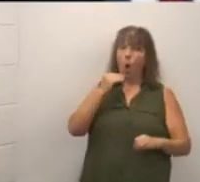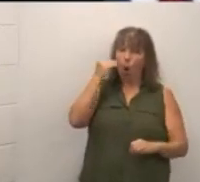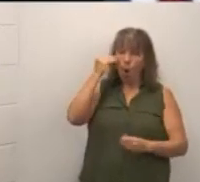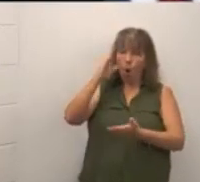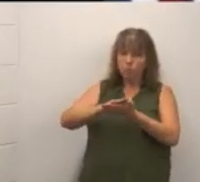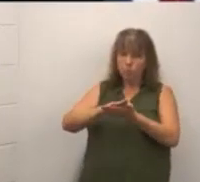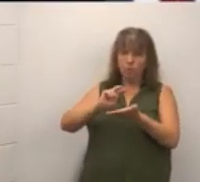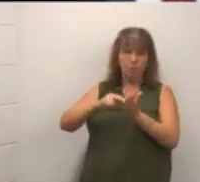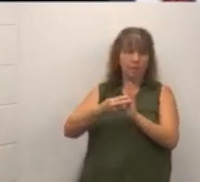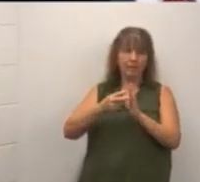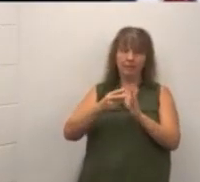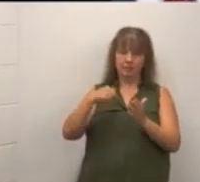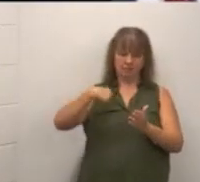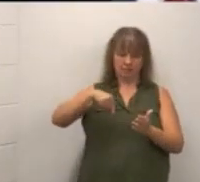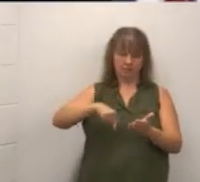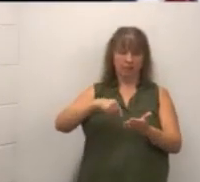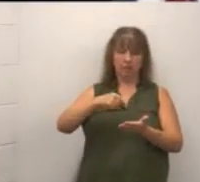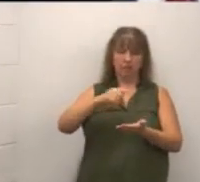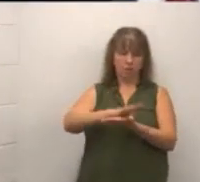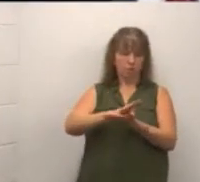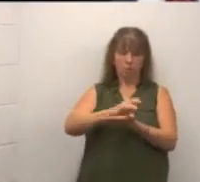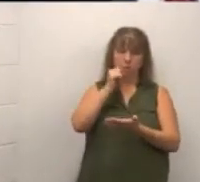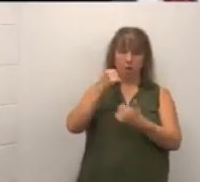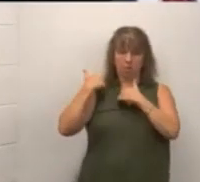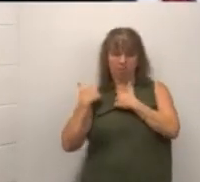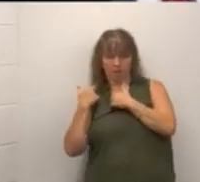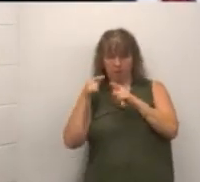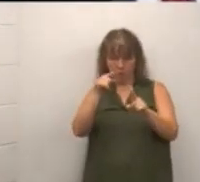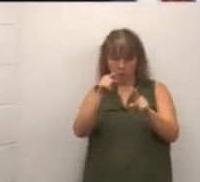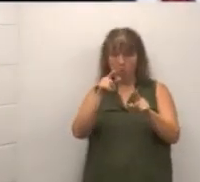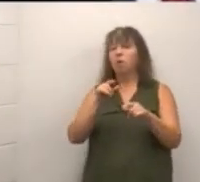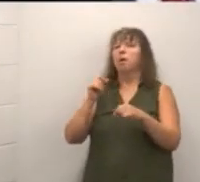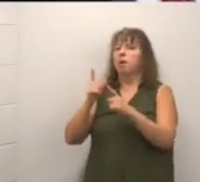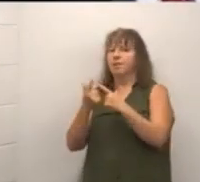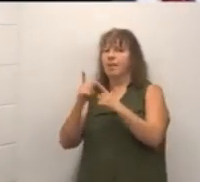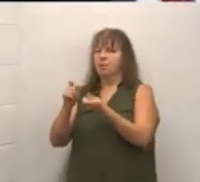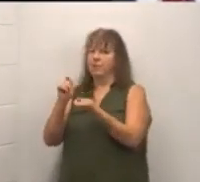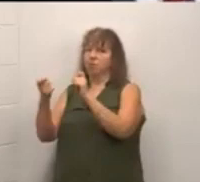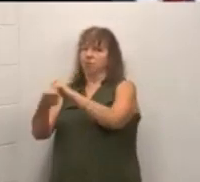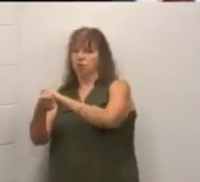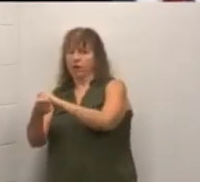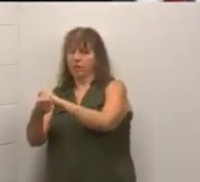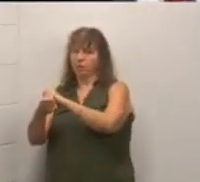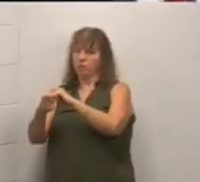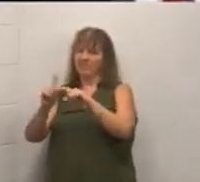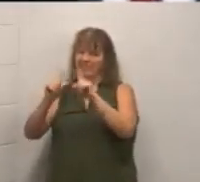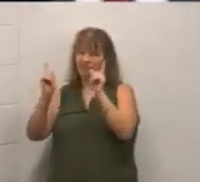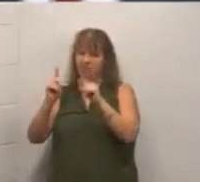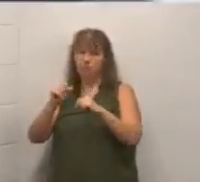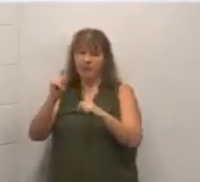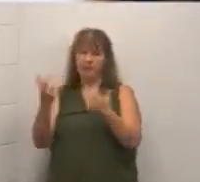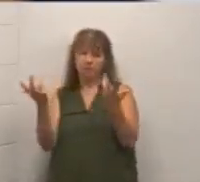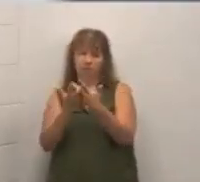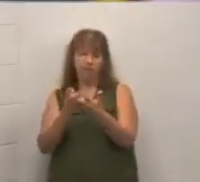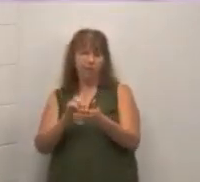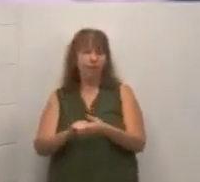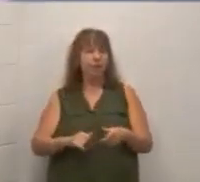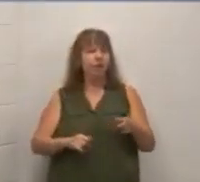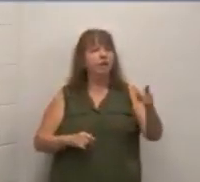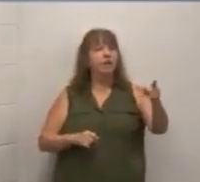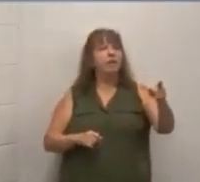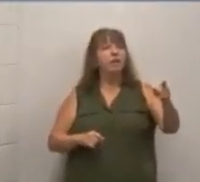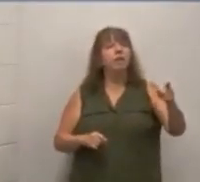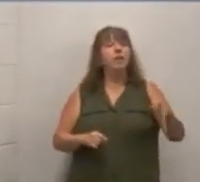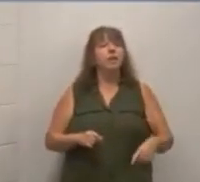first semester and you decide you want to do something differently, certainly we would honor that. How will you verify